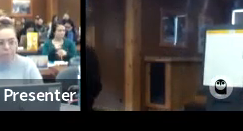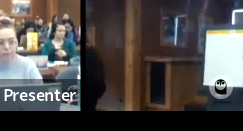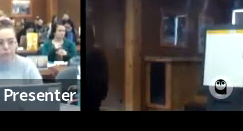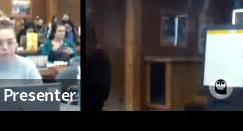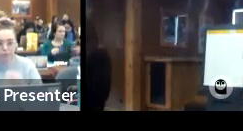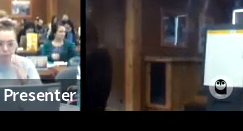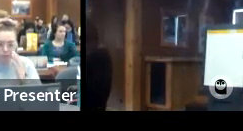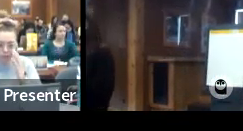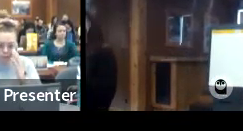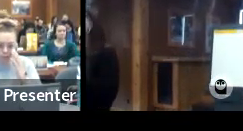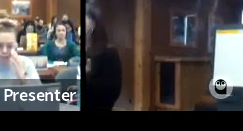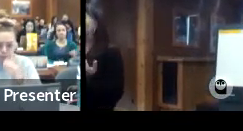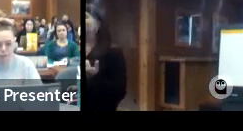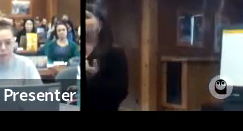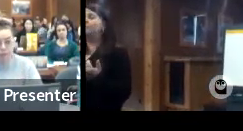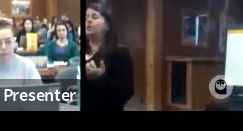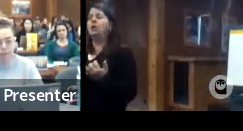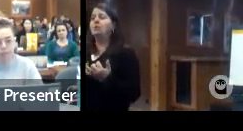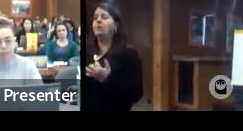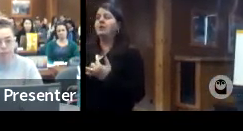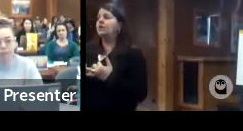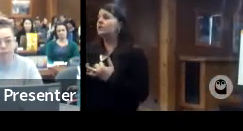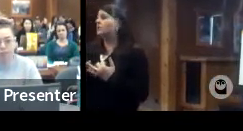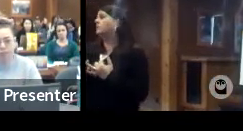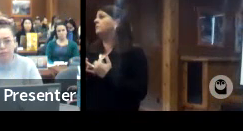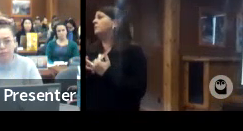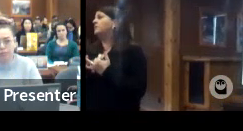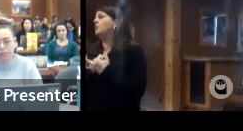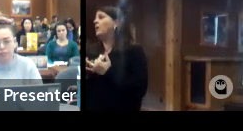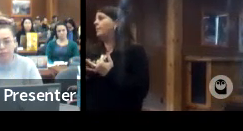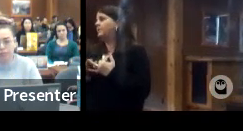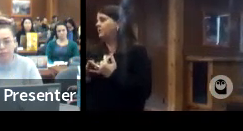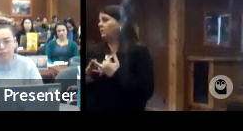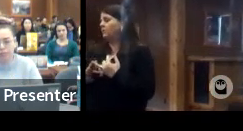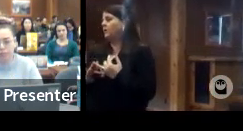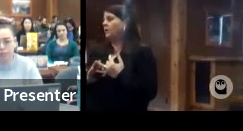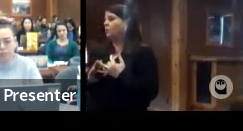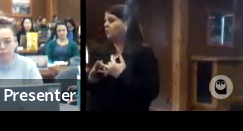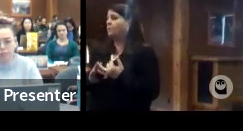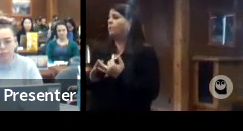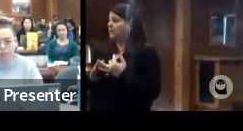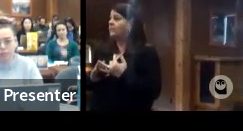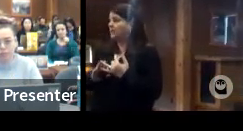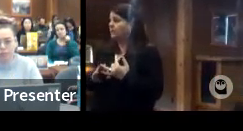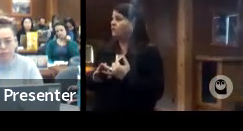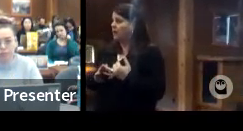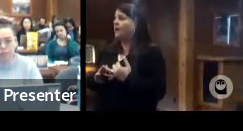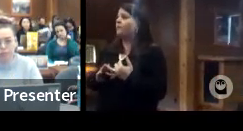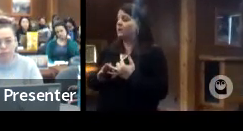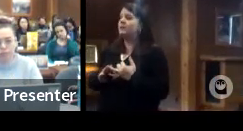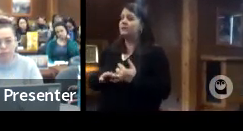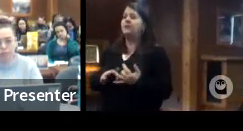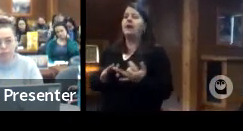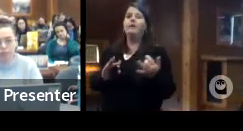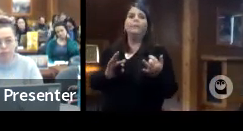done this. So Alyssa Black, you can reach out to her with questions. She would be so happy to know that there are more people willing to give it a